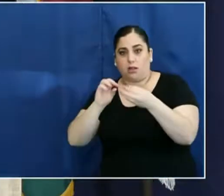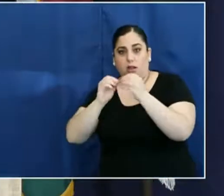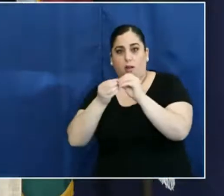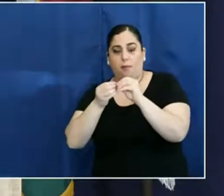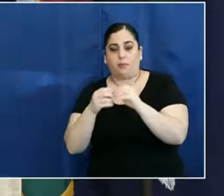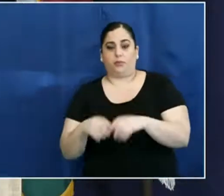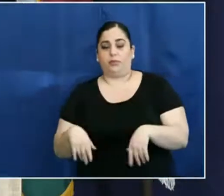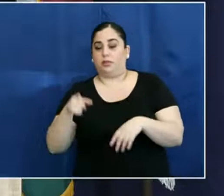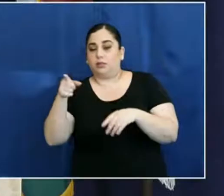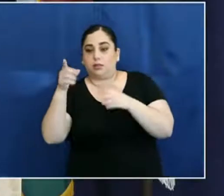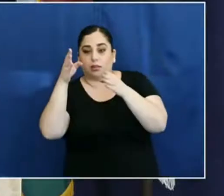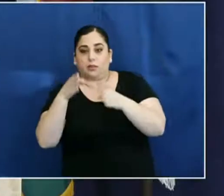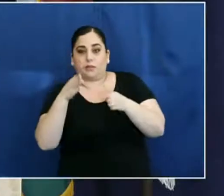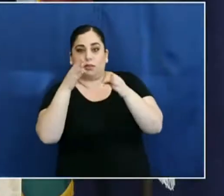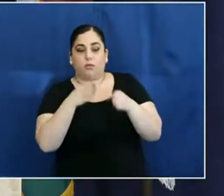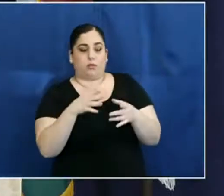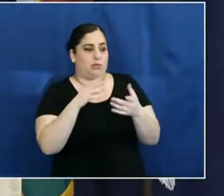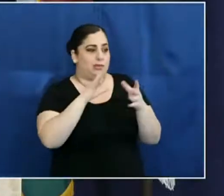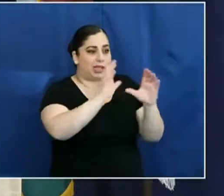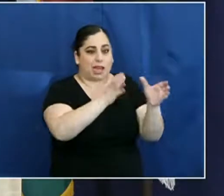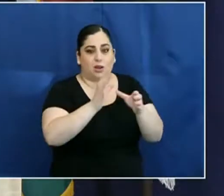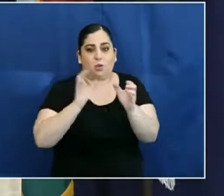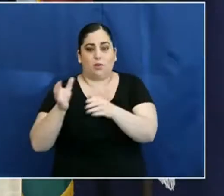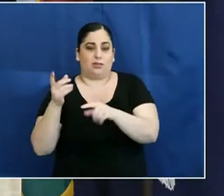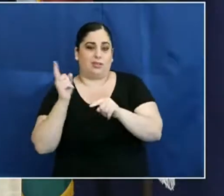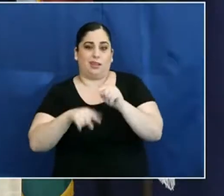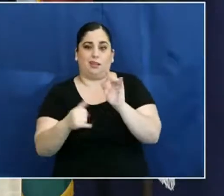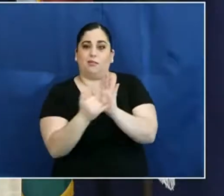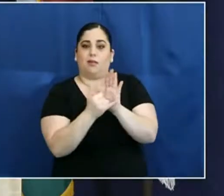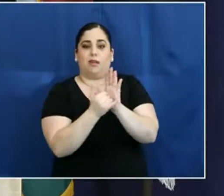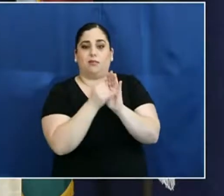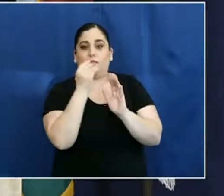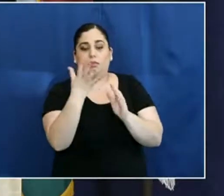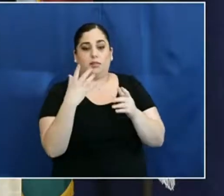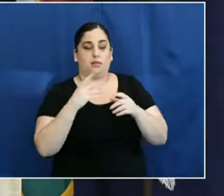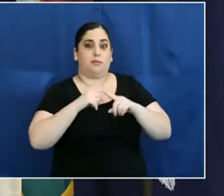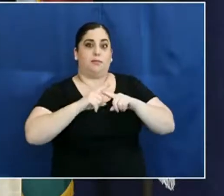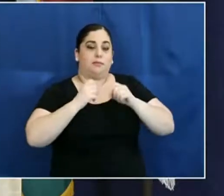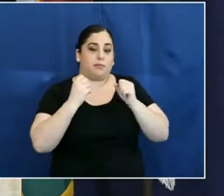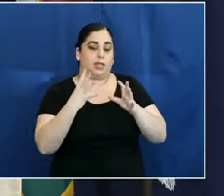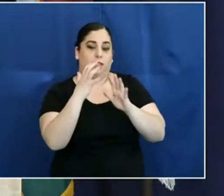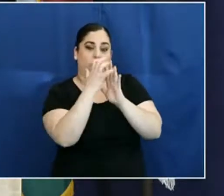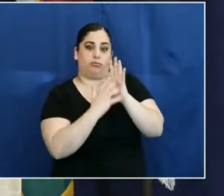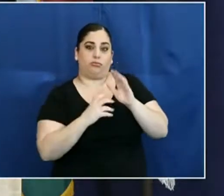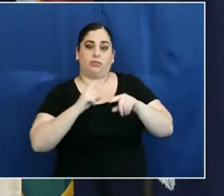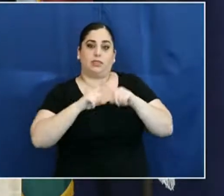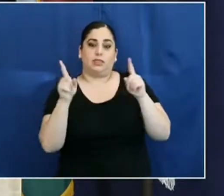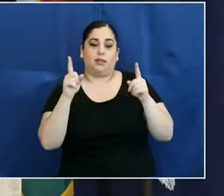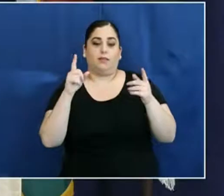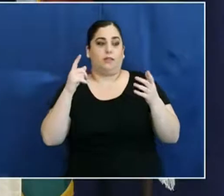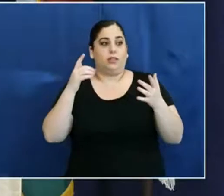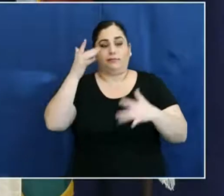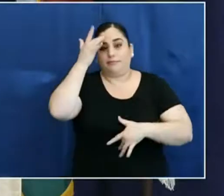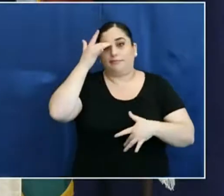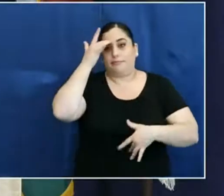categories or groups in silos. There is a lot of overlap. So again, I have no concern.